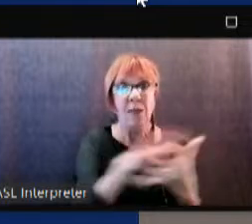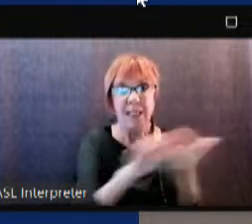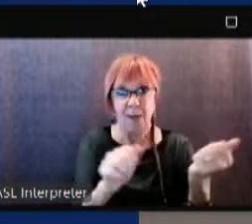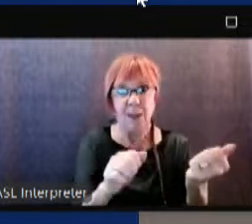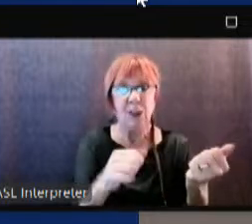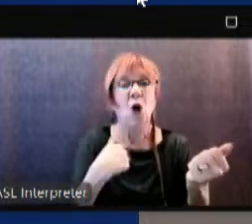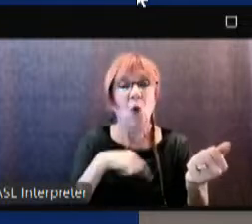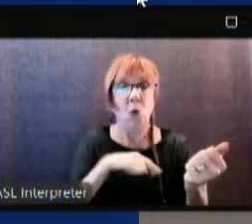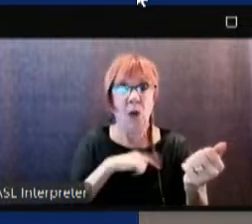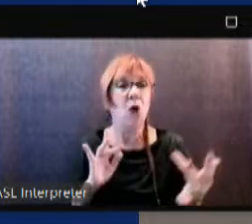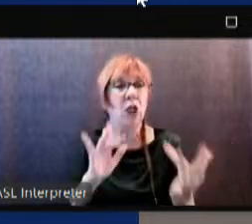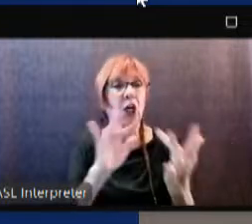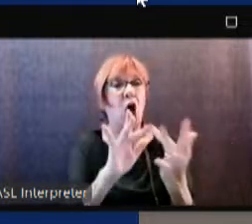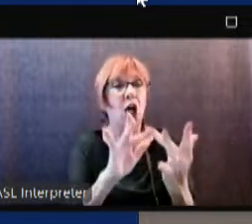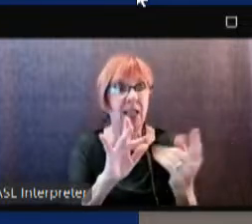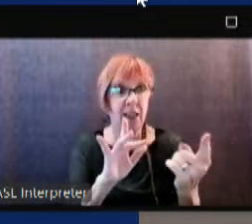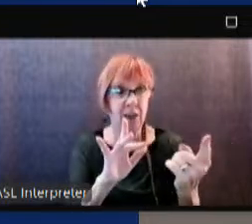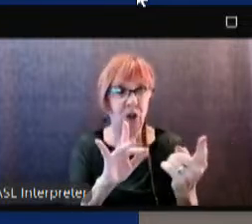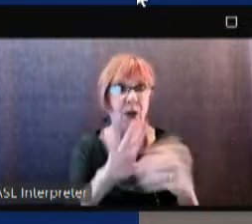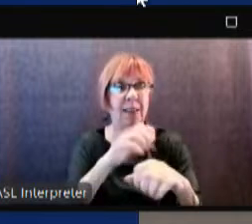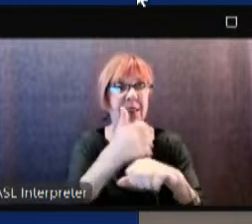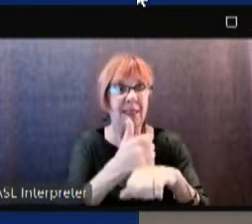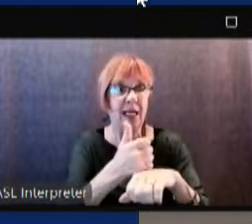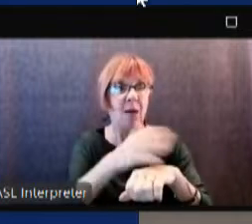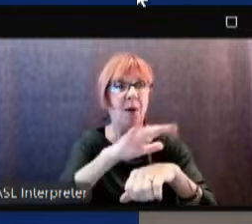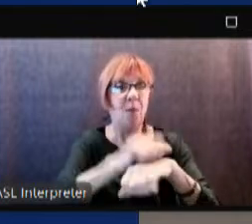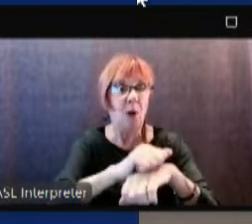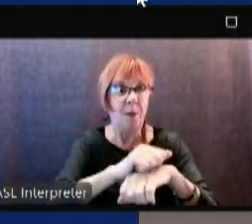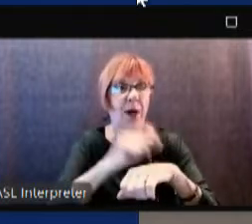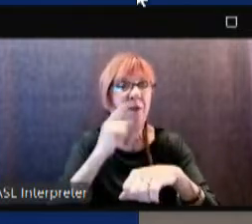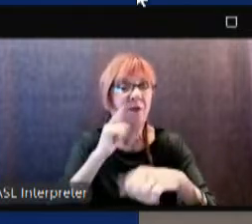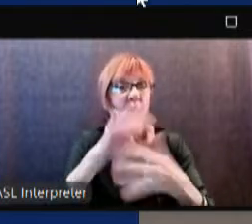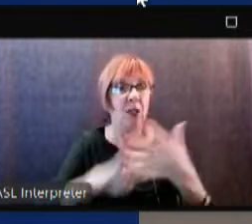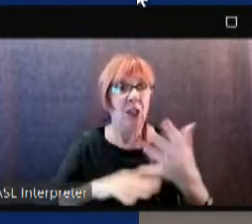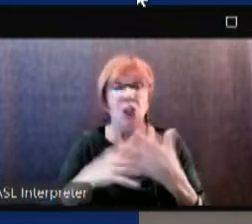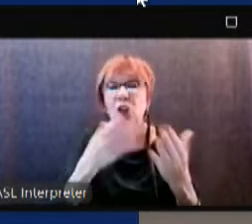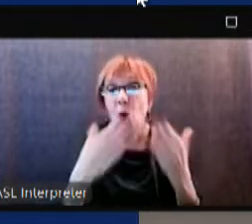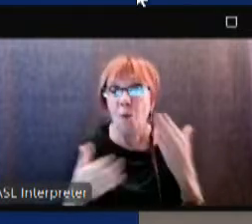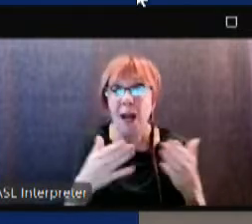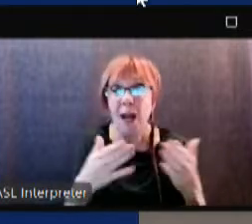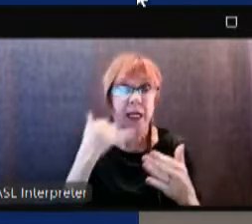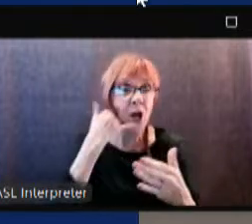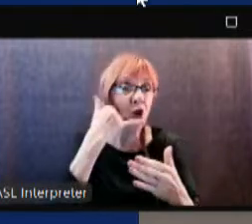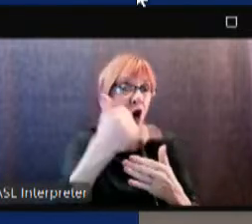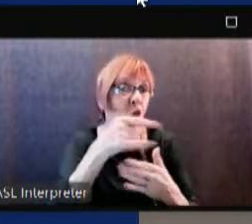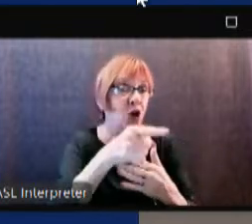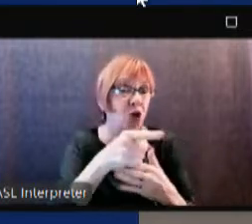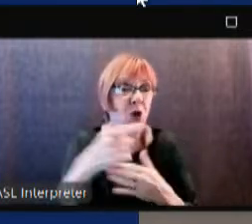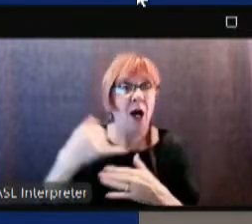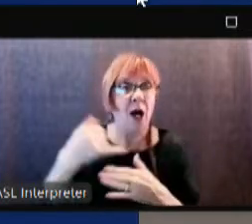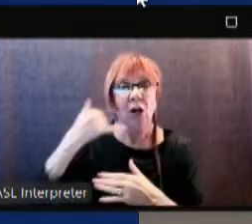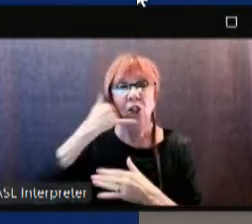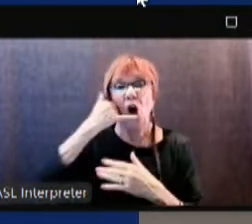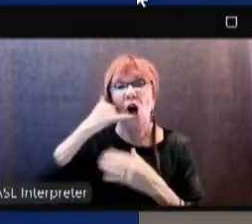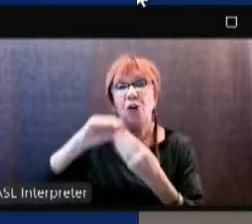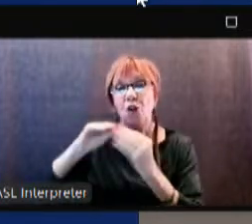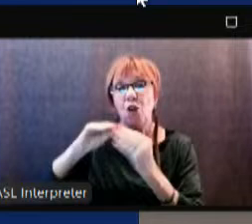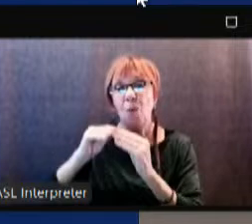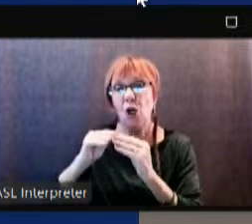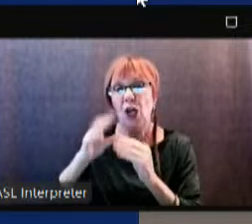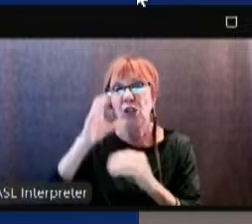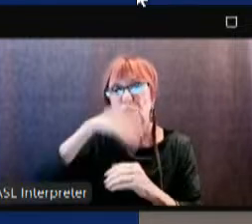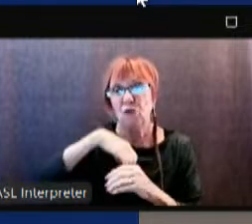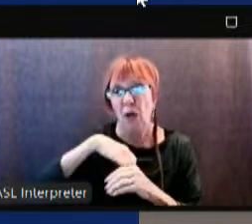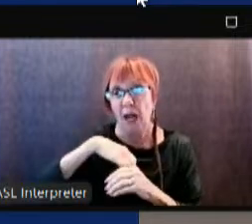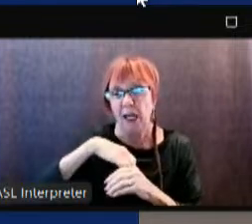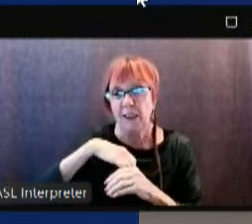So, you know, what would happen is you might get a phone call from a strange phone number. If you're suspicious of it, you can feel